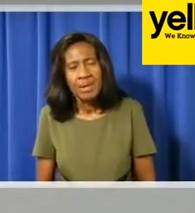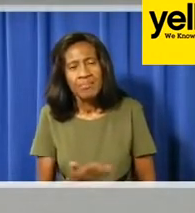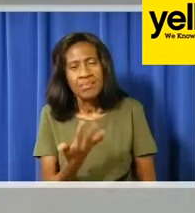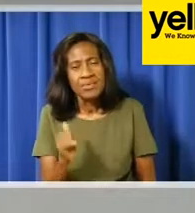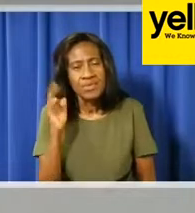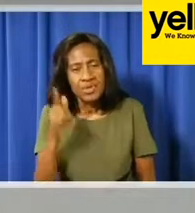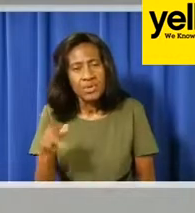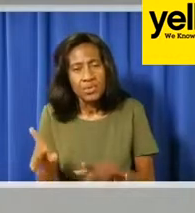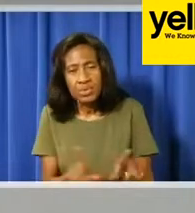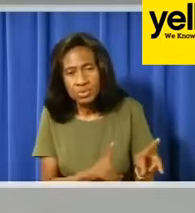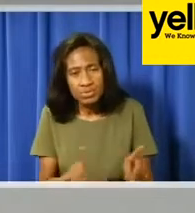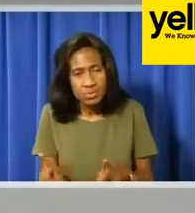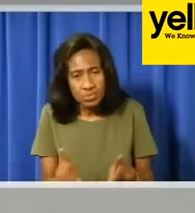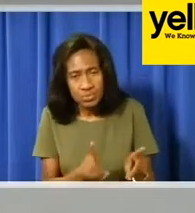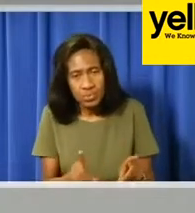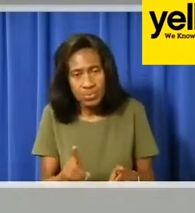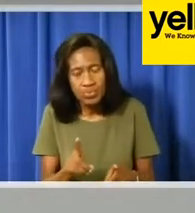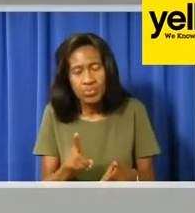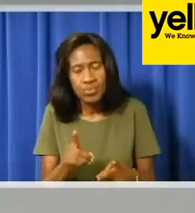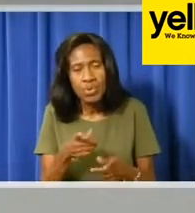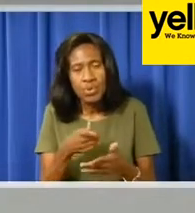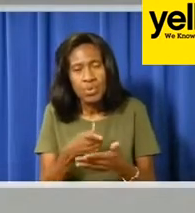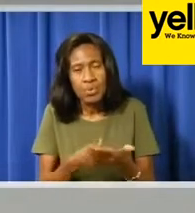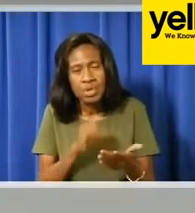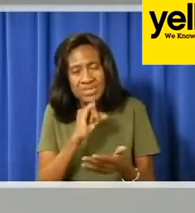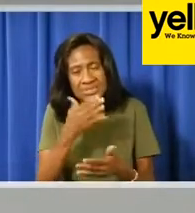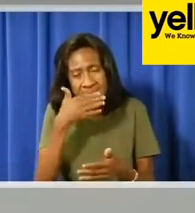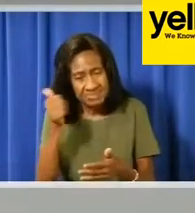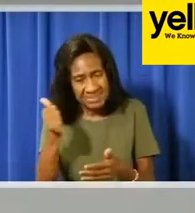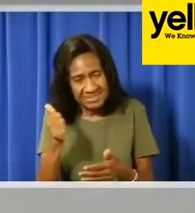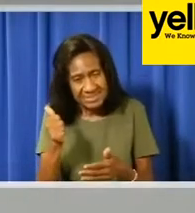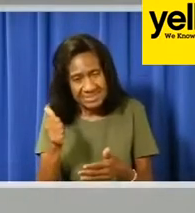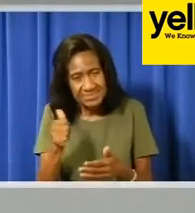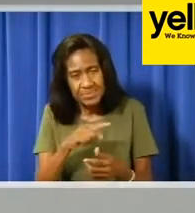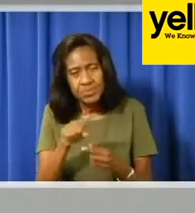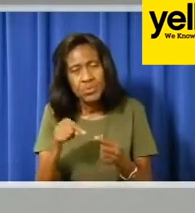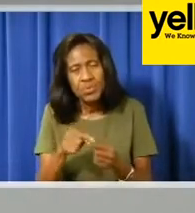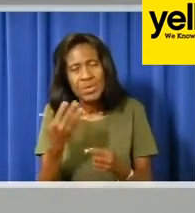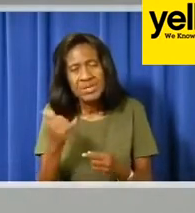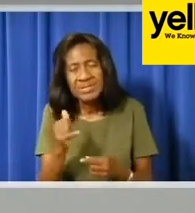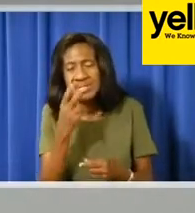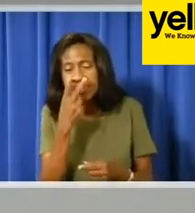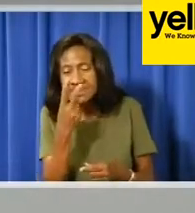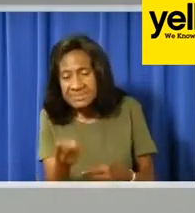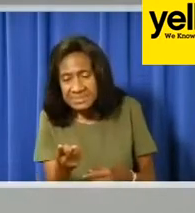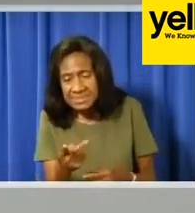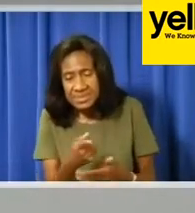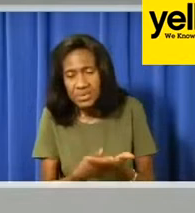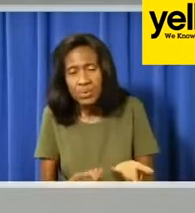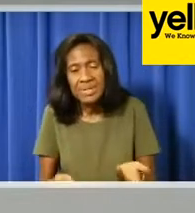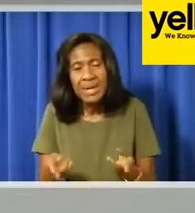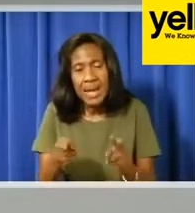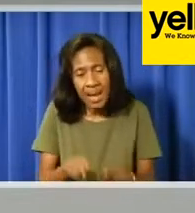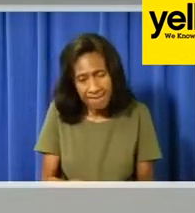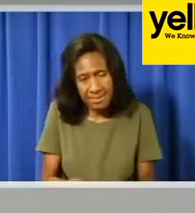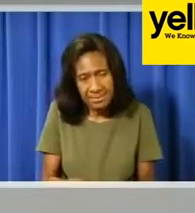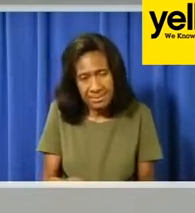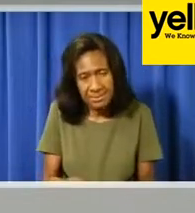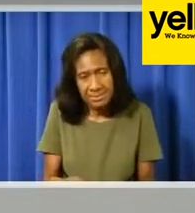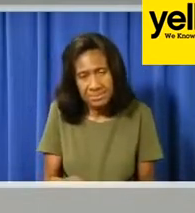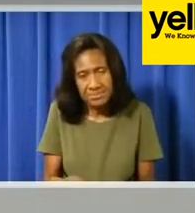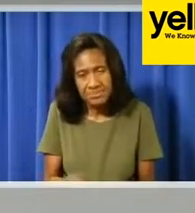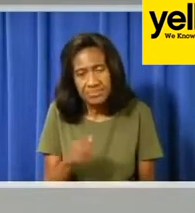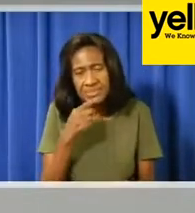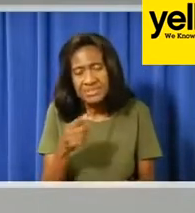any definitive actions in mind. We will look at the circumstances. Obviously, we're going to do it quickly